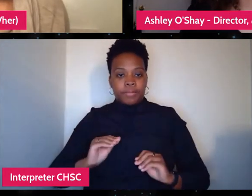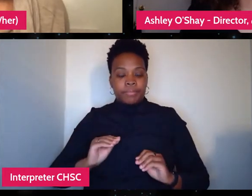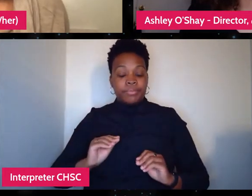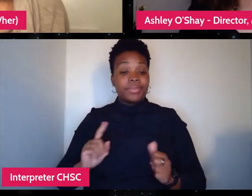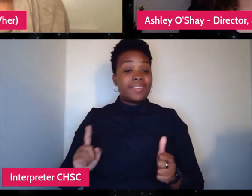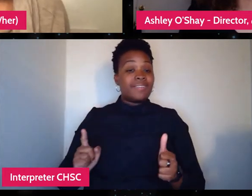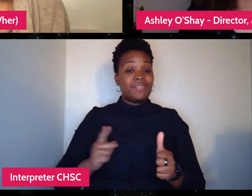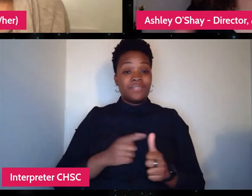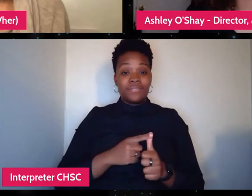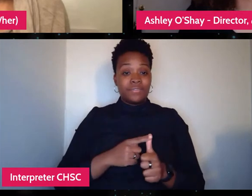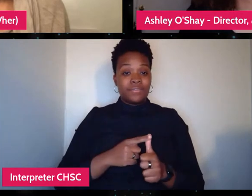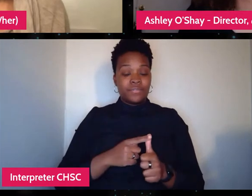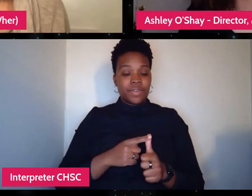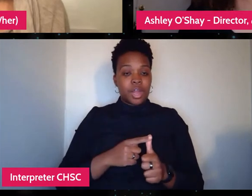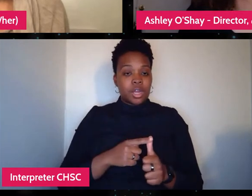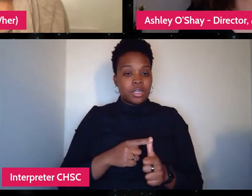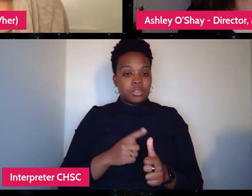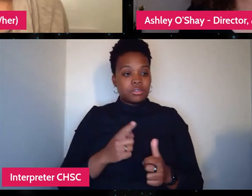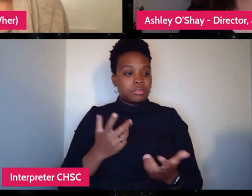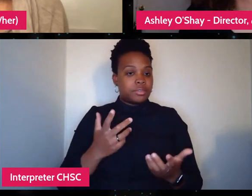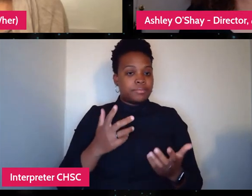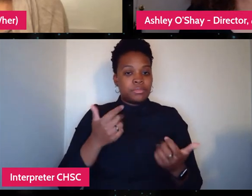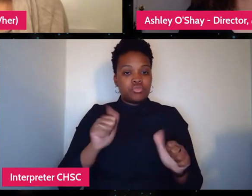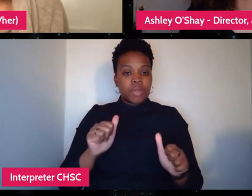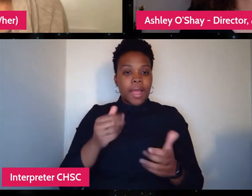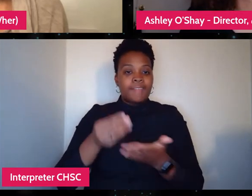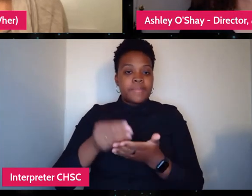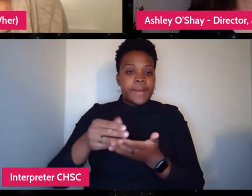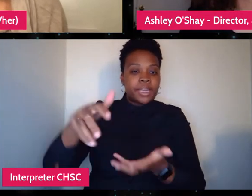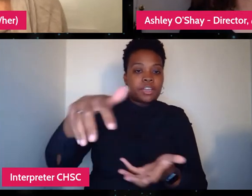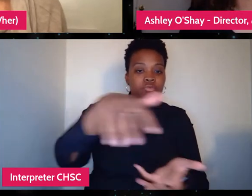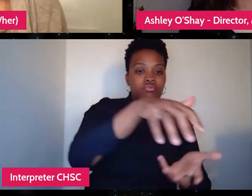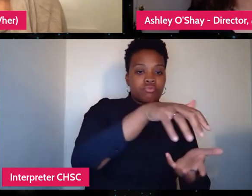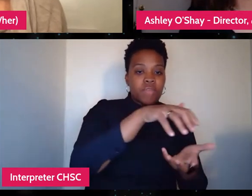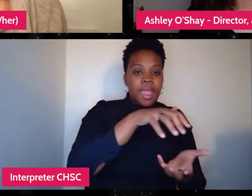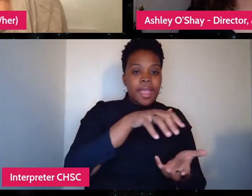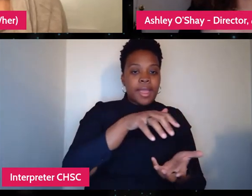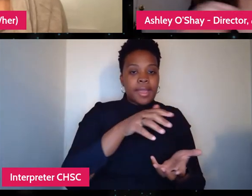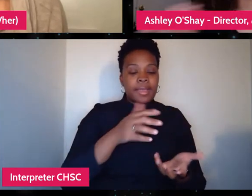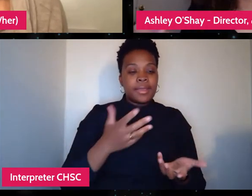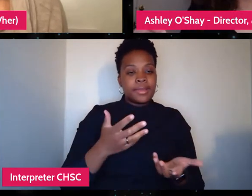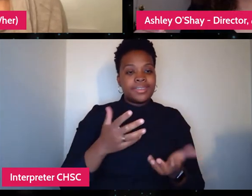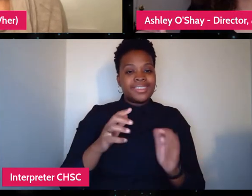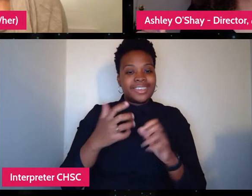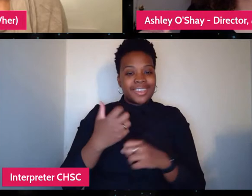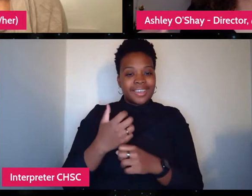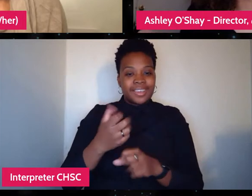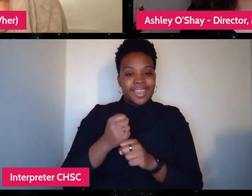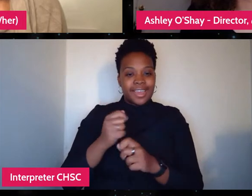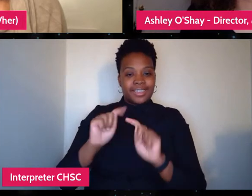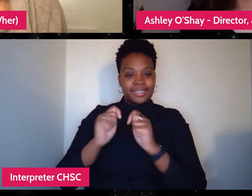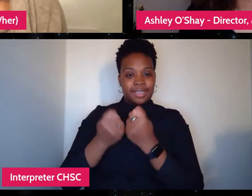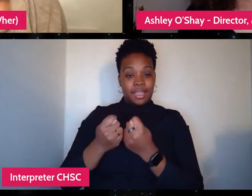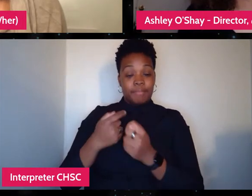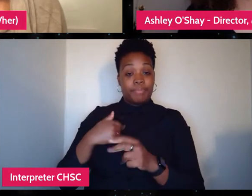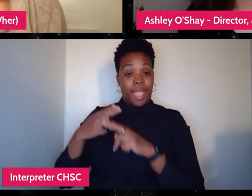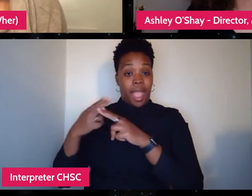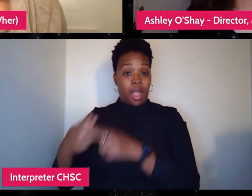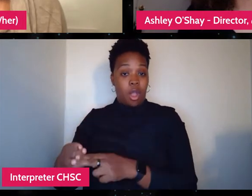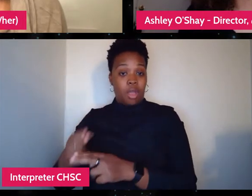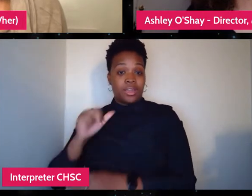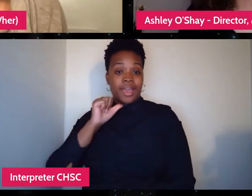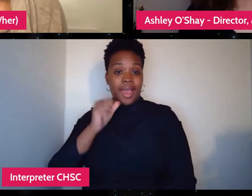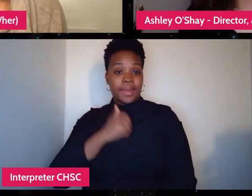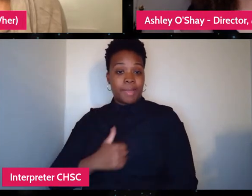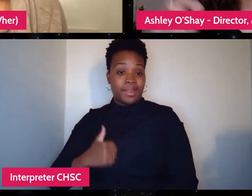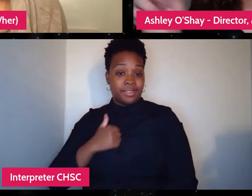package the film to try to like fundraise and get a team and everything like that, I originally named it Unapologetically,